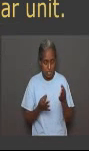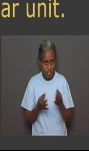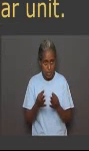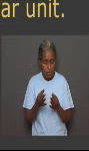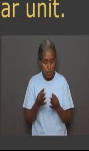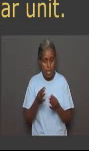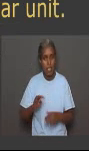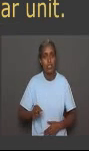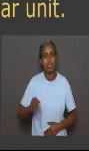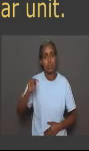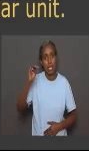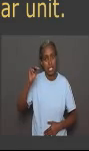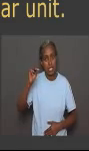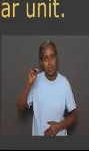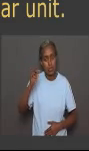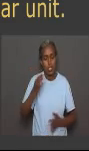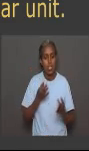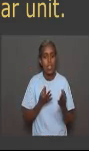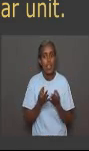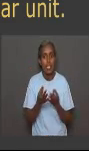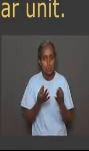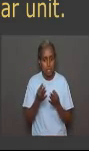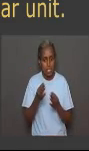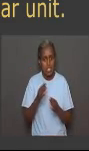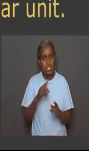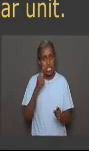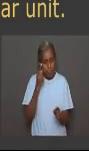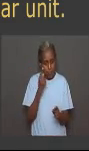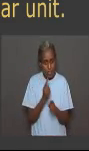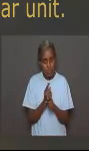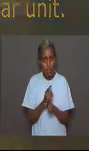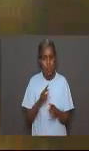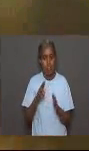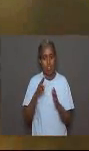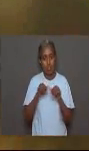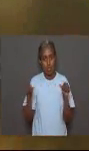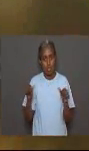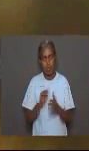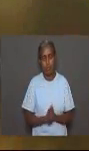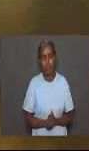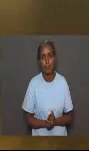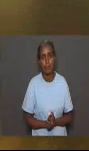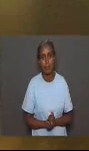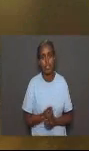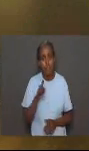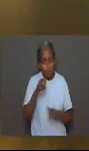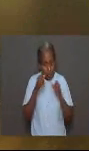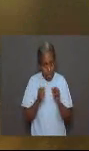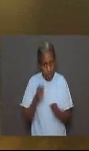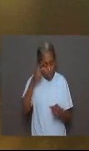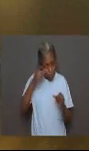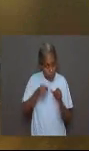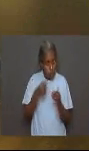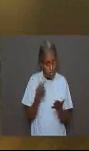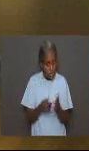its magnitude expressed in a particular unit. Were you able to recall